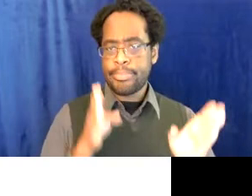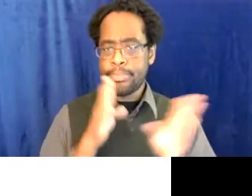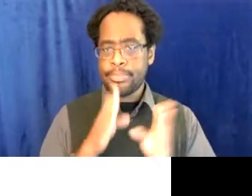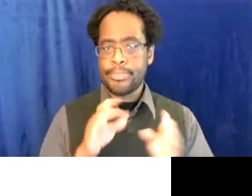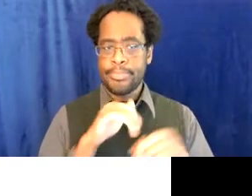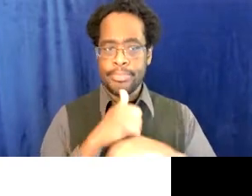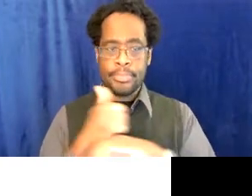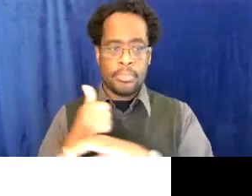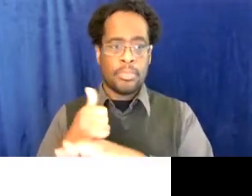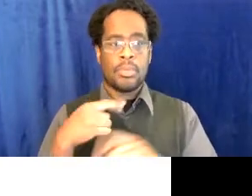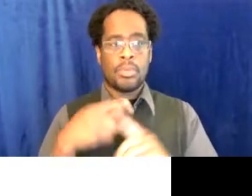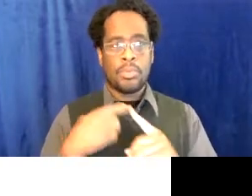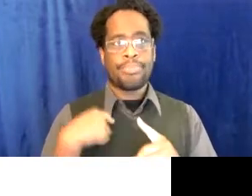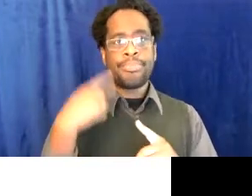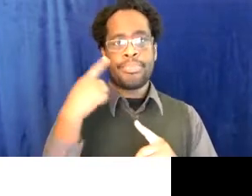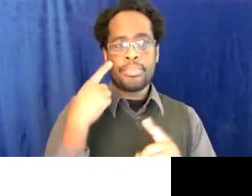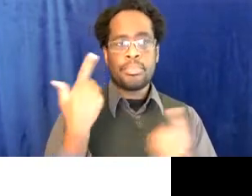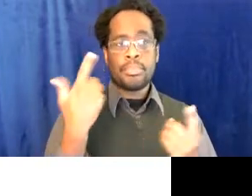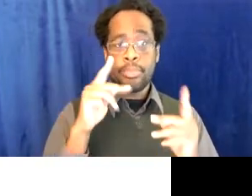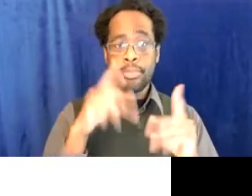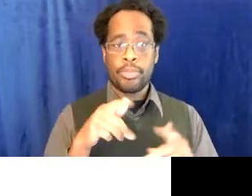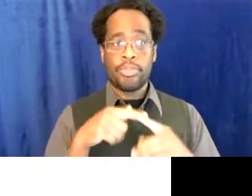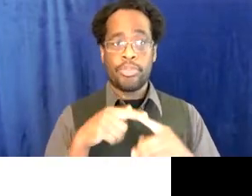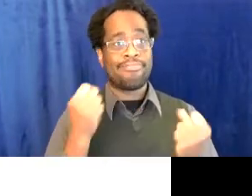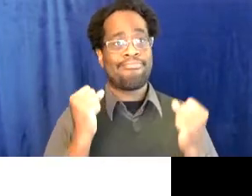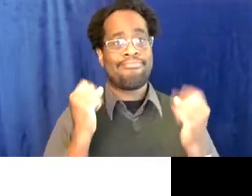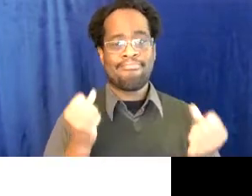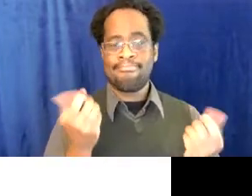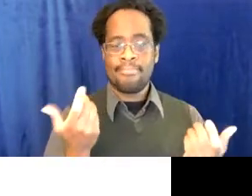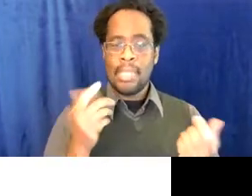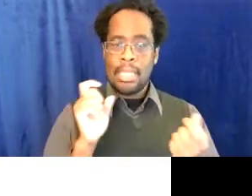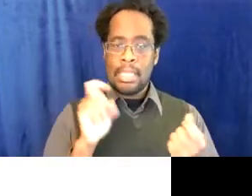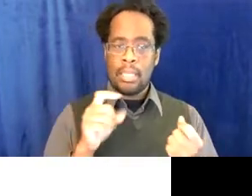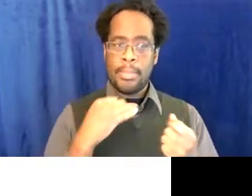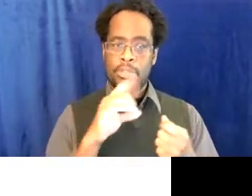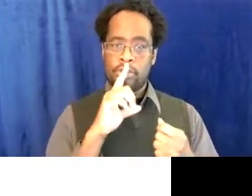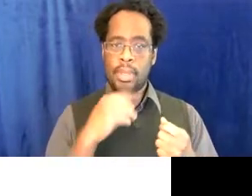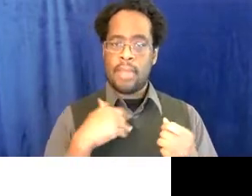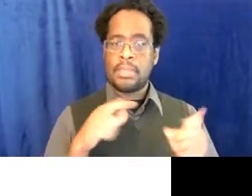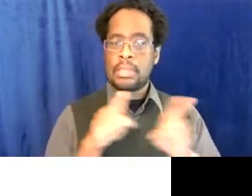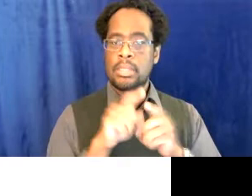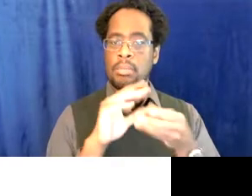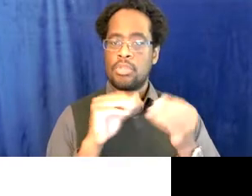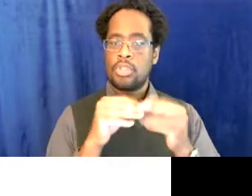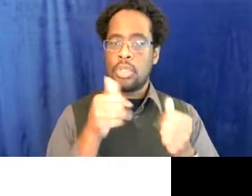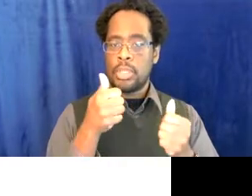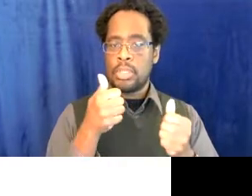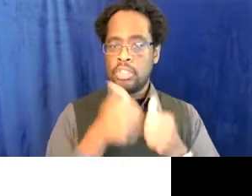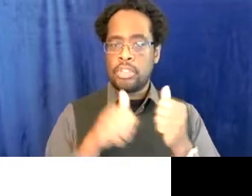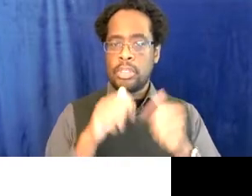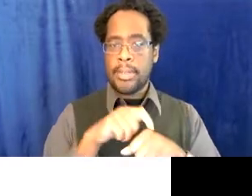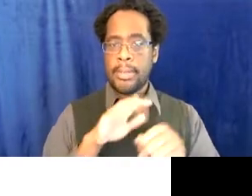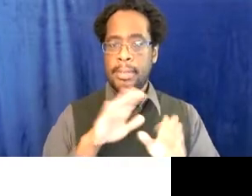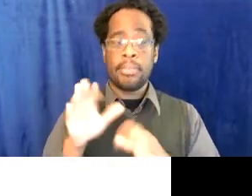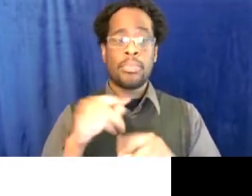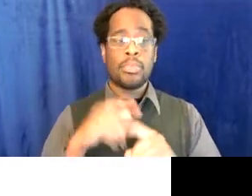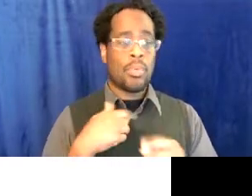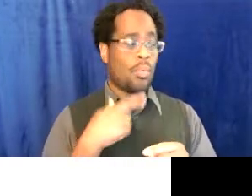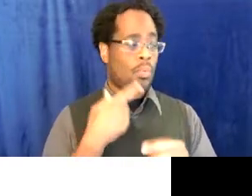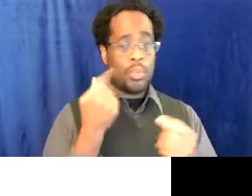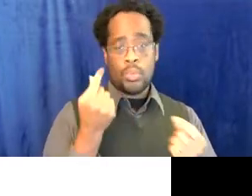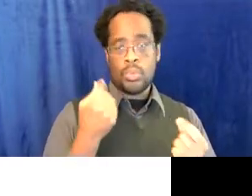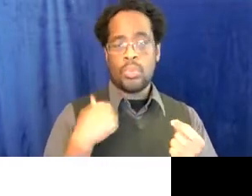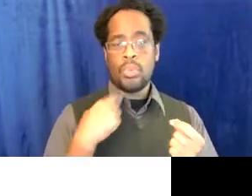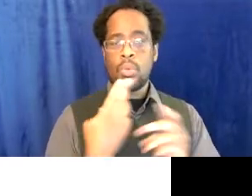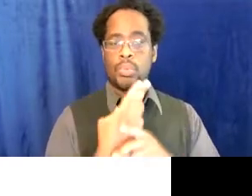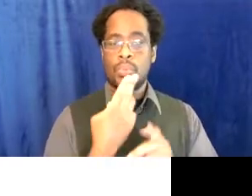So to be able to work on an avatar and do this work with avatars, we needed to have someone signing, but we wanted to